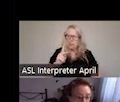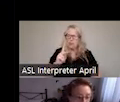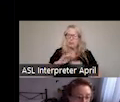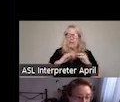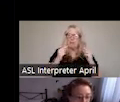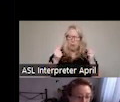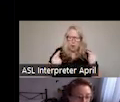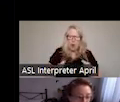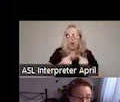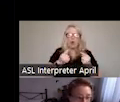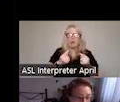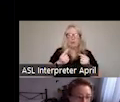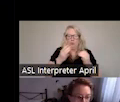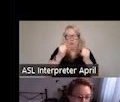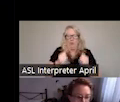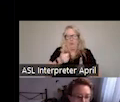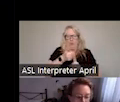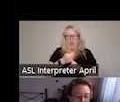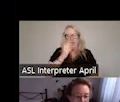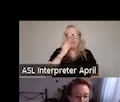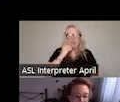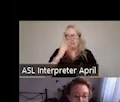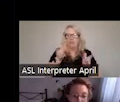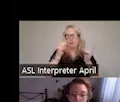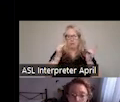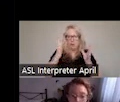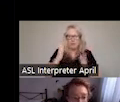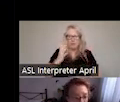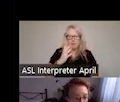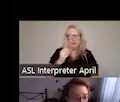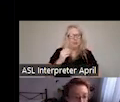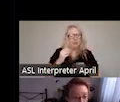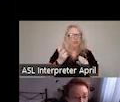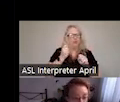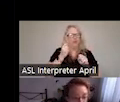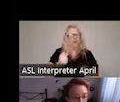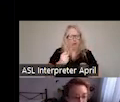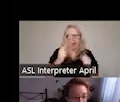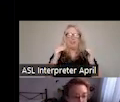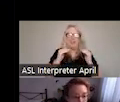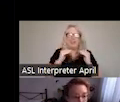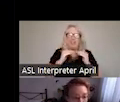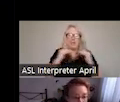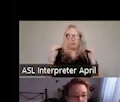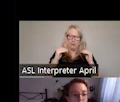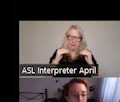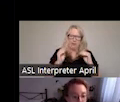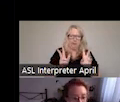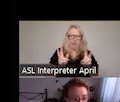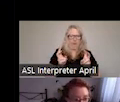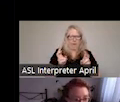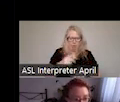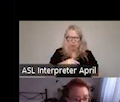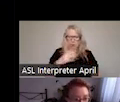the individual experiencing the crisis. And there's a very strong equity issue here as well, because